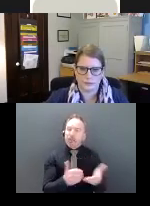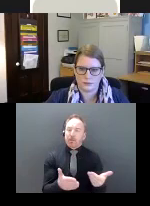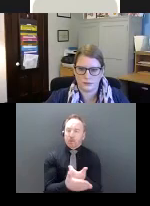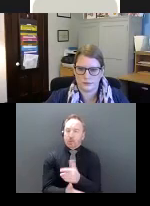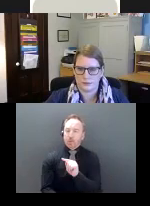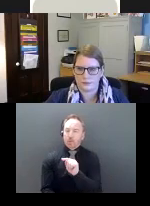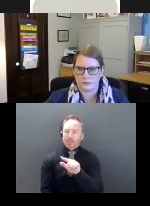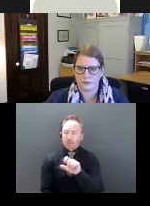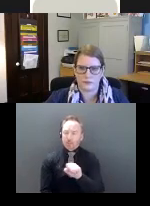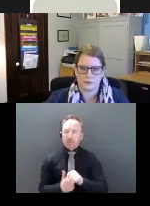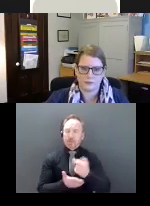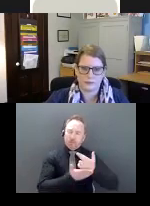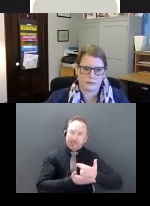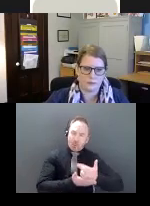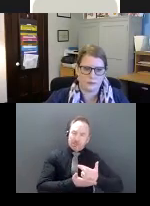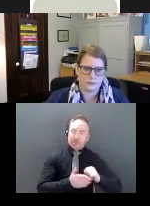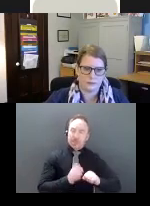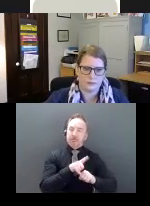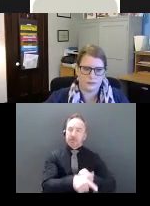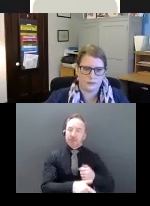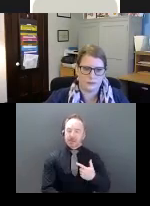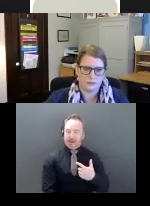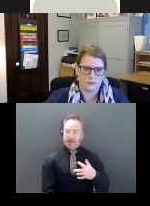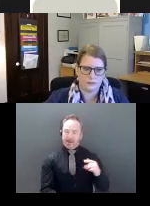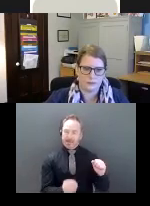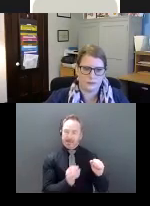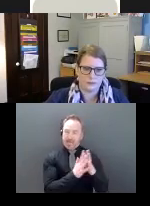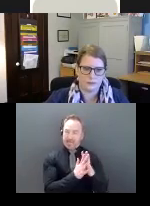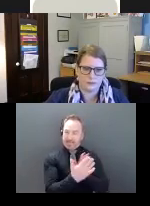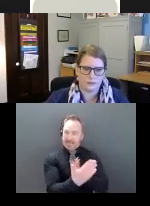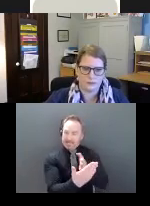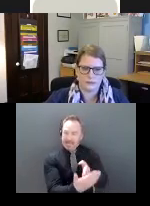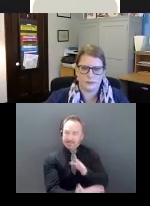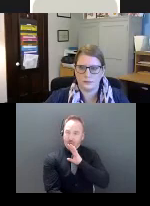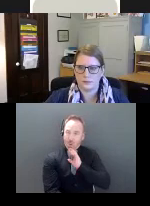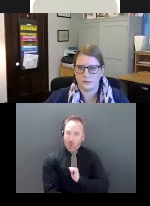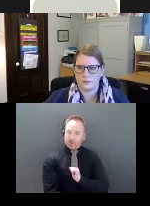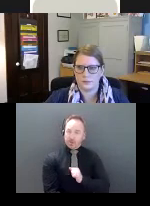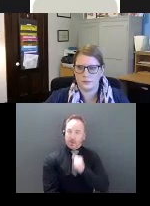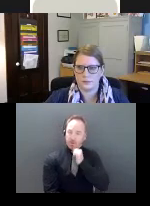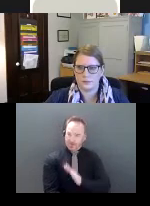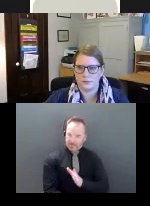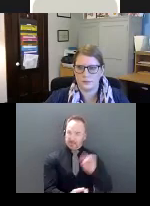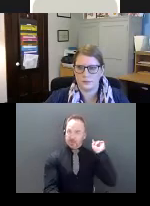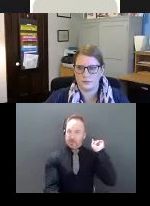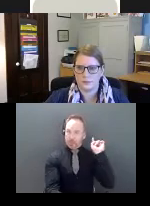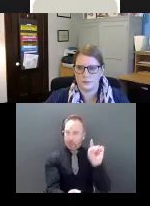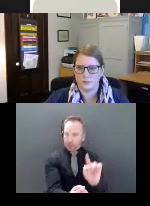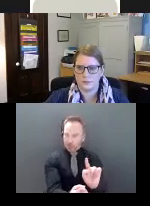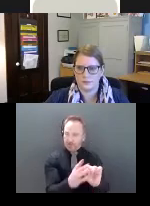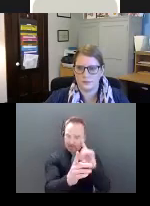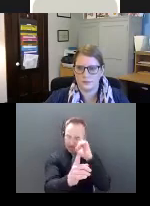resources, focusing on ending violence against older women in Ontario. The OAITH is